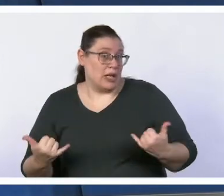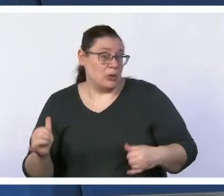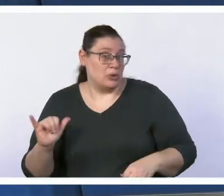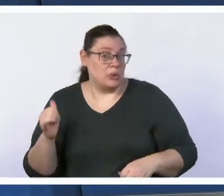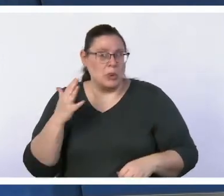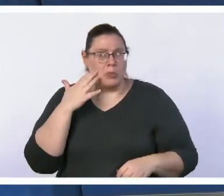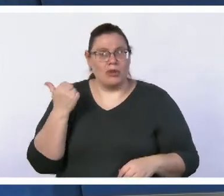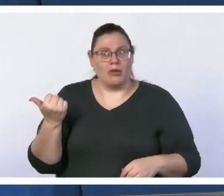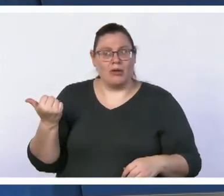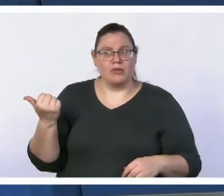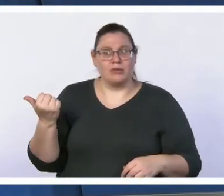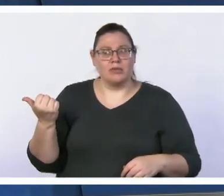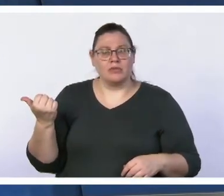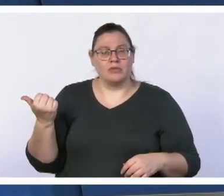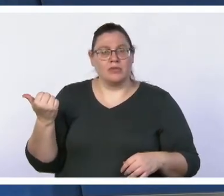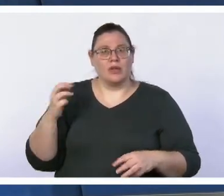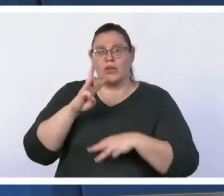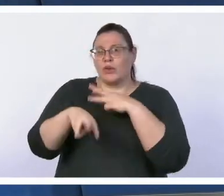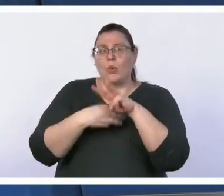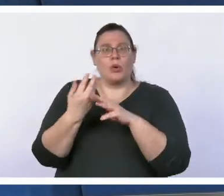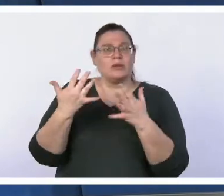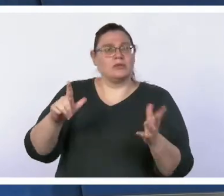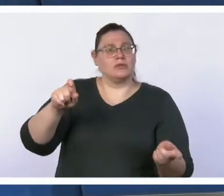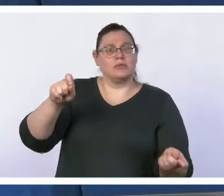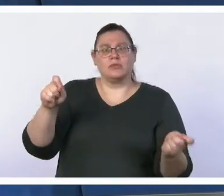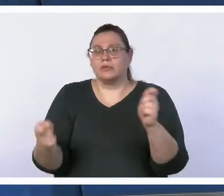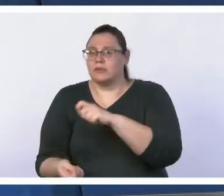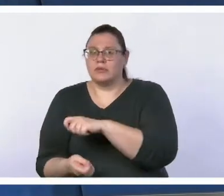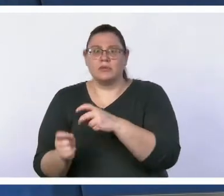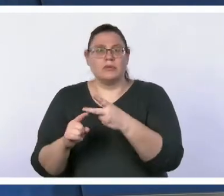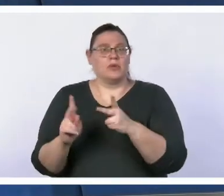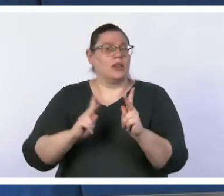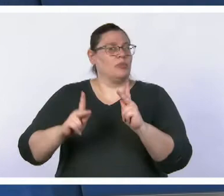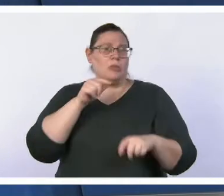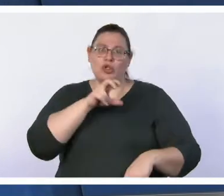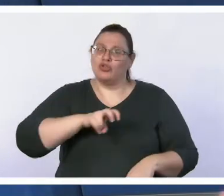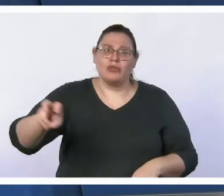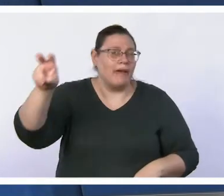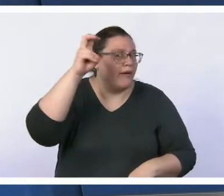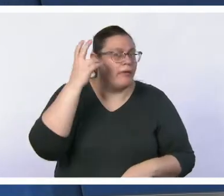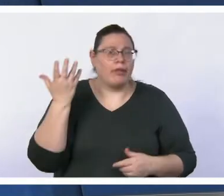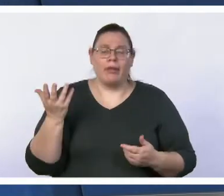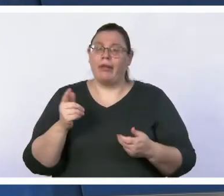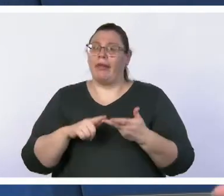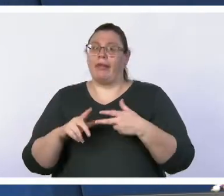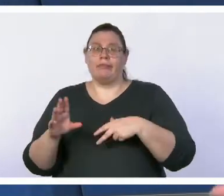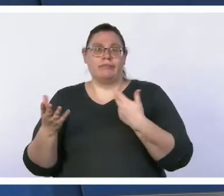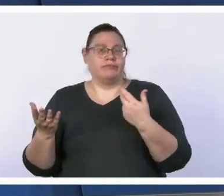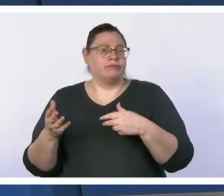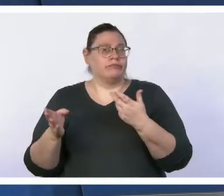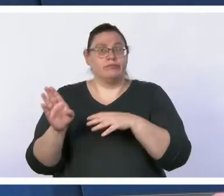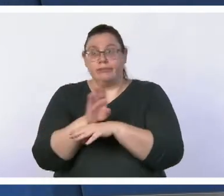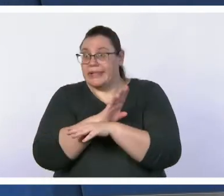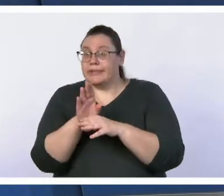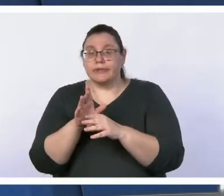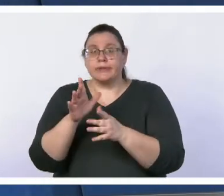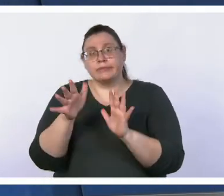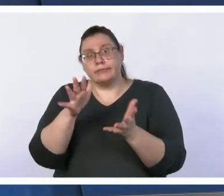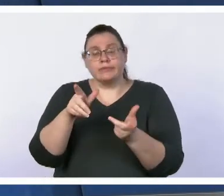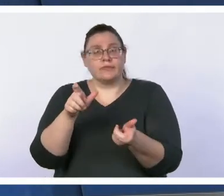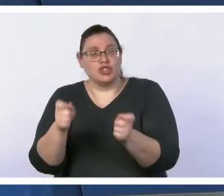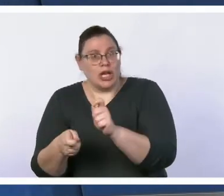fact that the world has shifted, people are not traveling, businesses altered